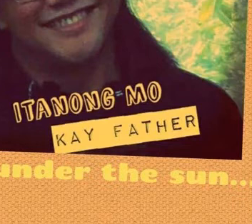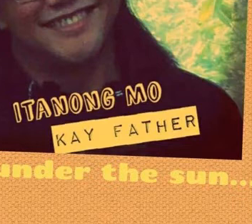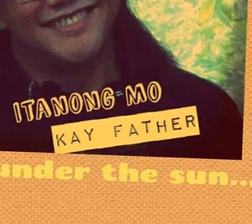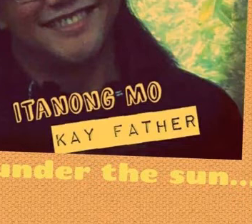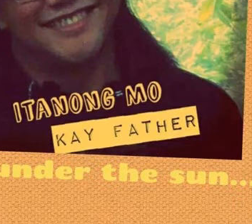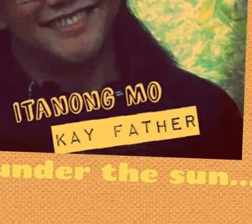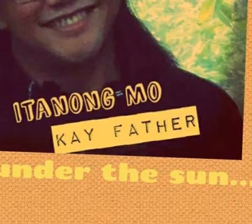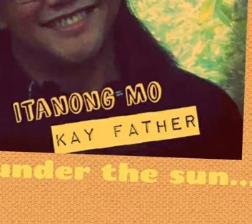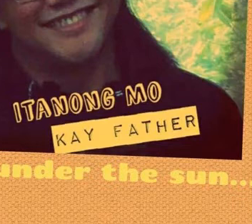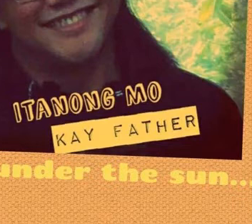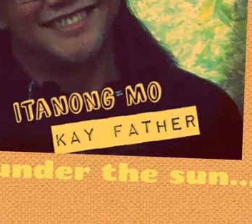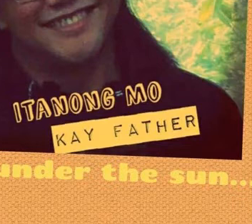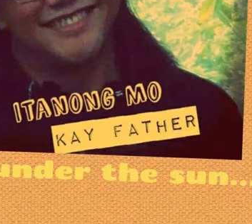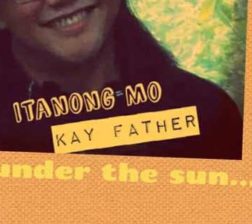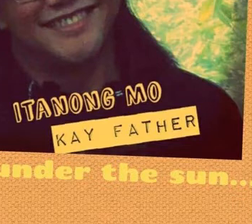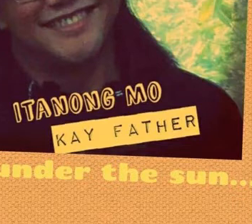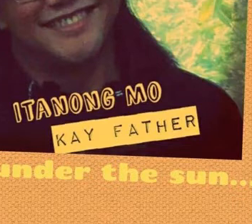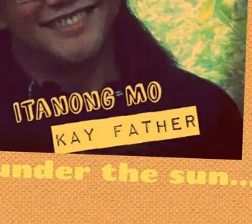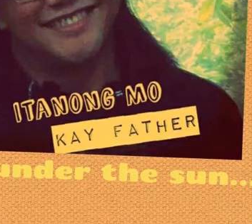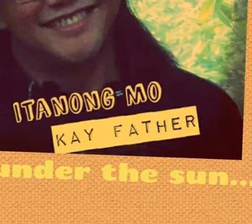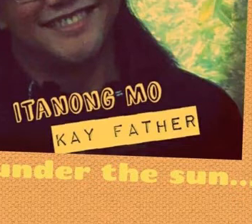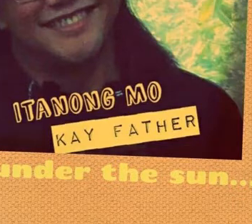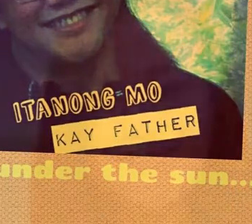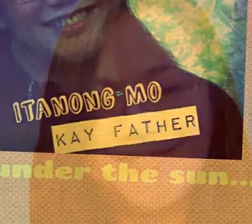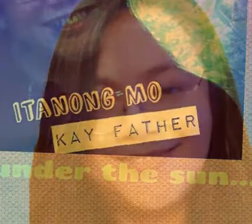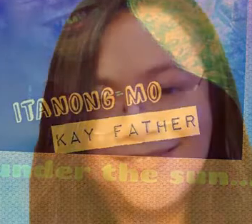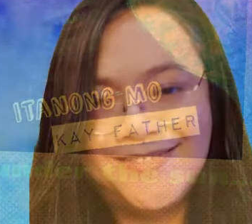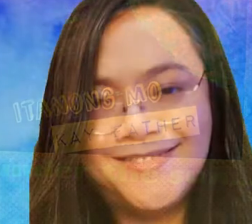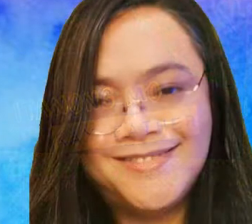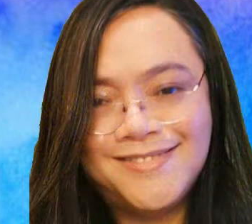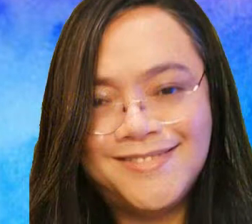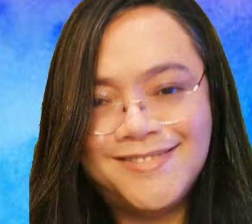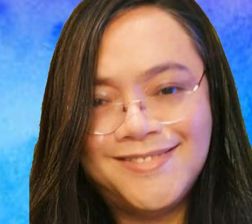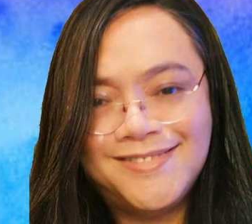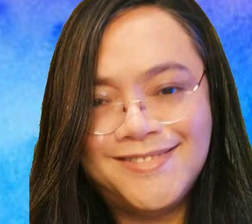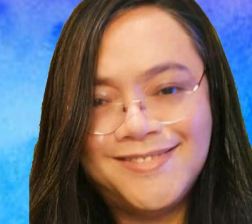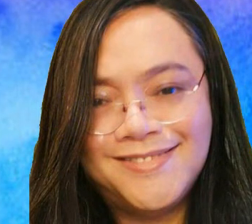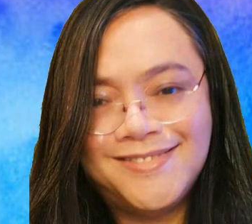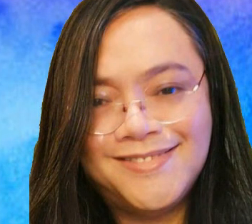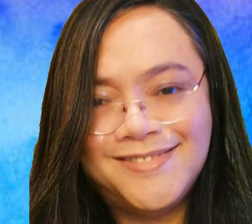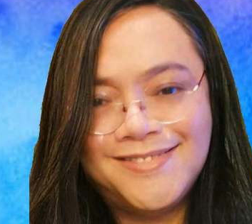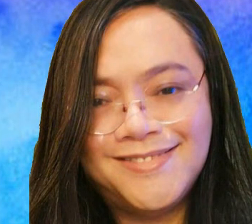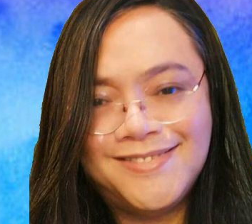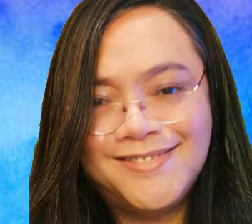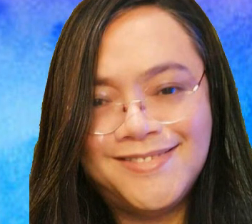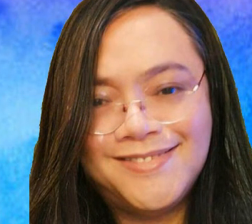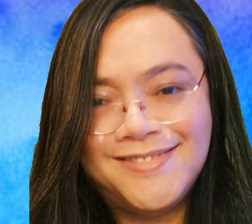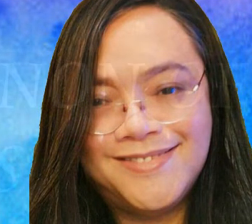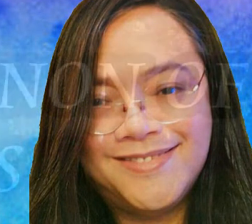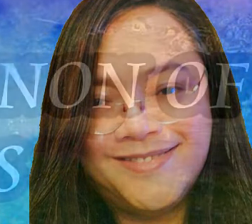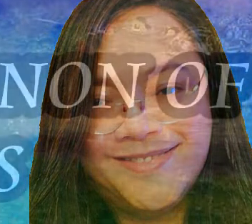facebook.com/itanongmokayfather. I hope to get to know you and hear from you soon. For now, welcome to this Katalk